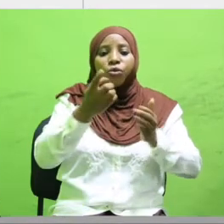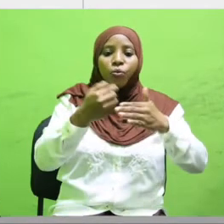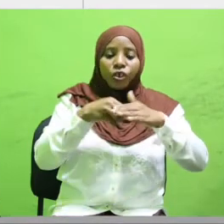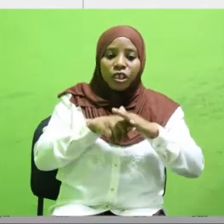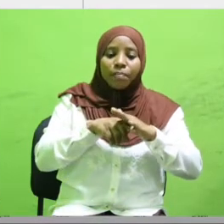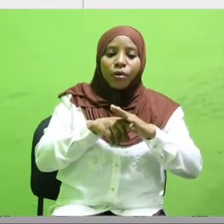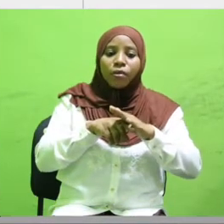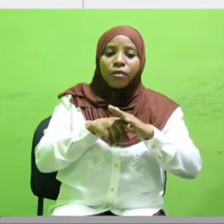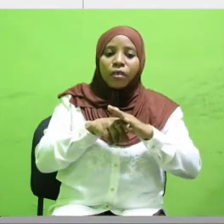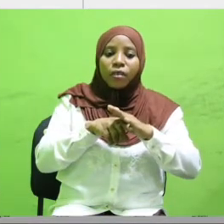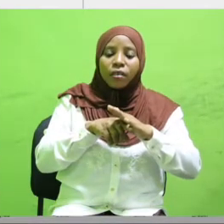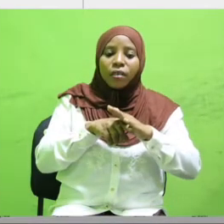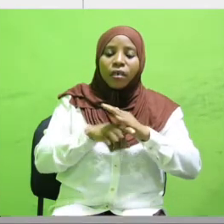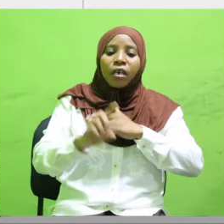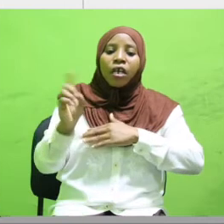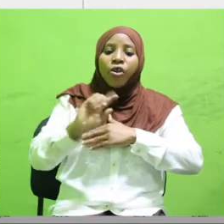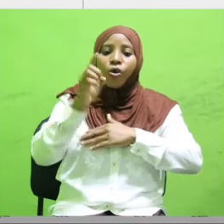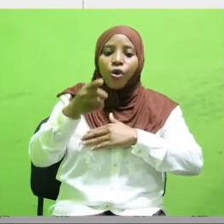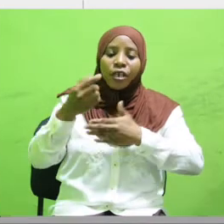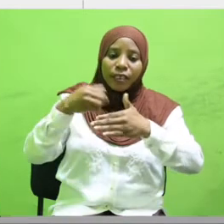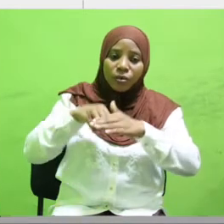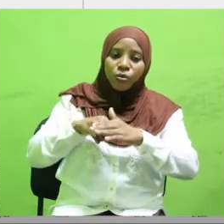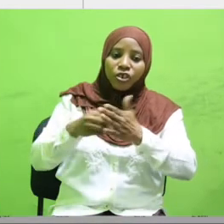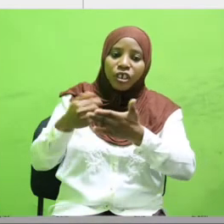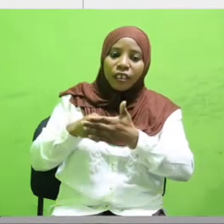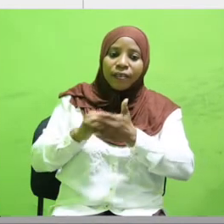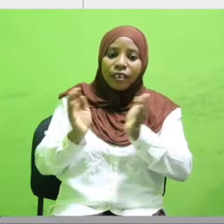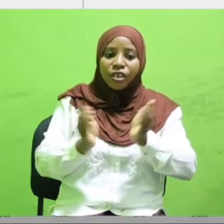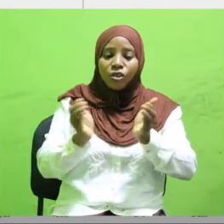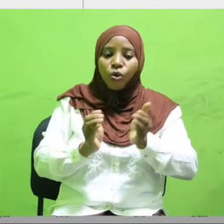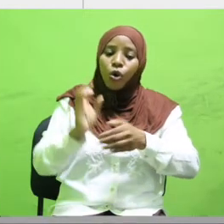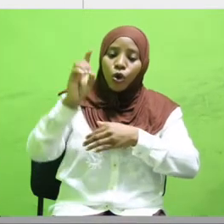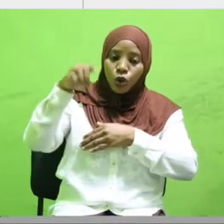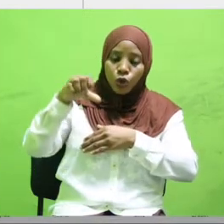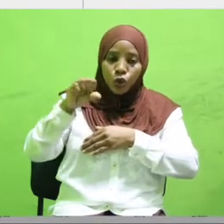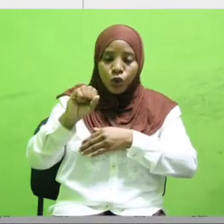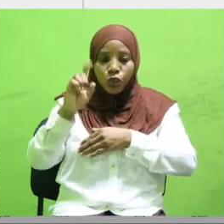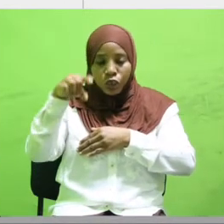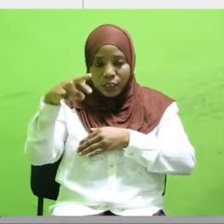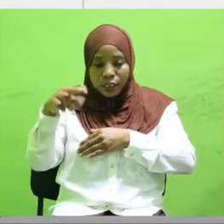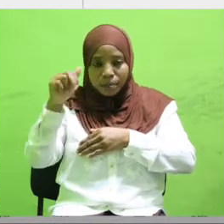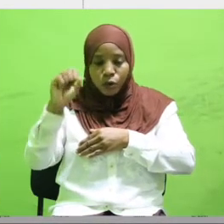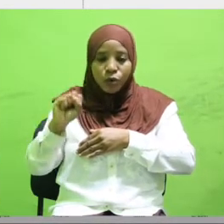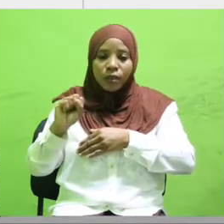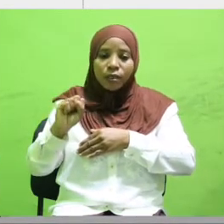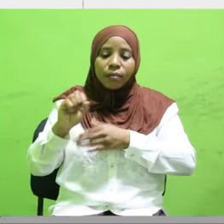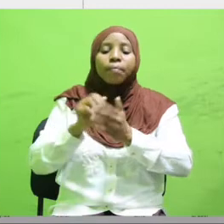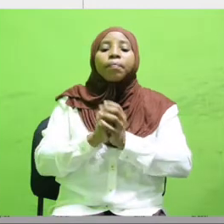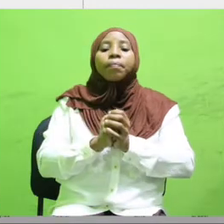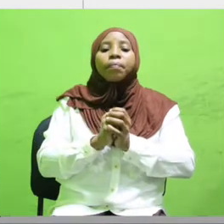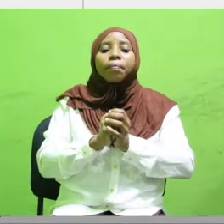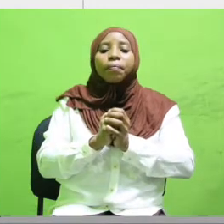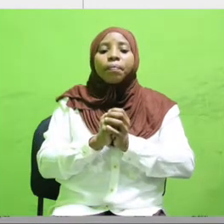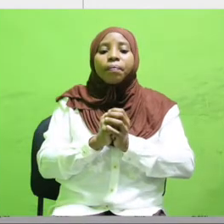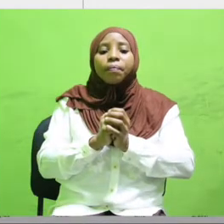So this gives it its name due to the sac-like structure which they have containing its spores,